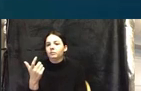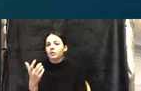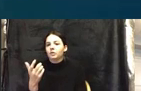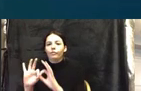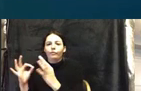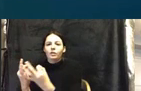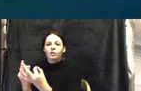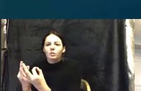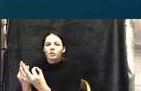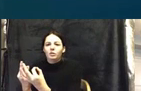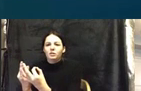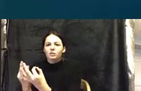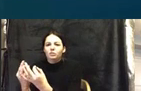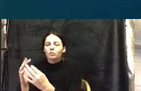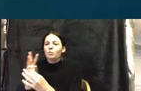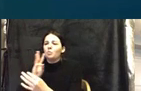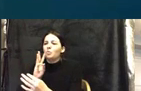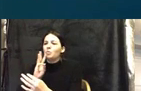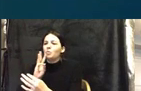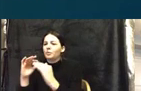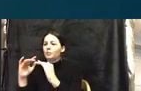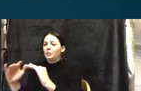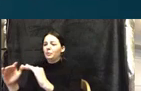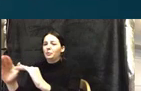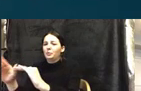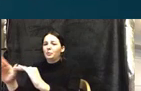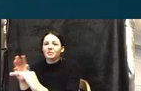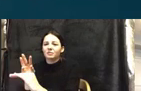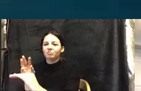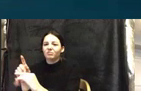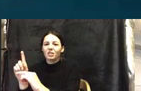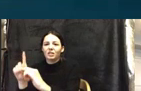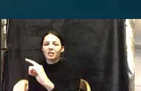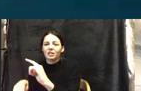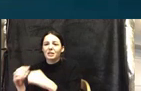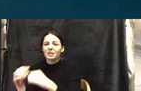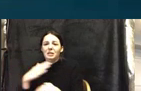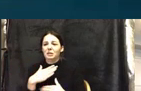images on television. And I finally told my editor, I was just like,